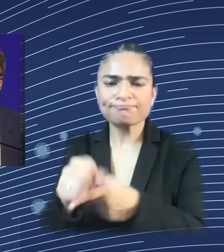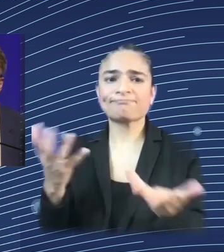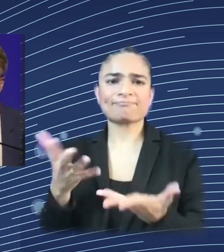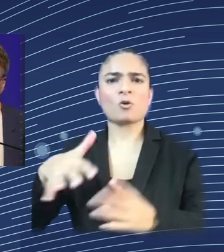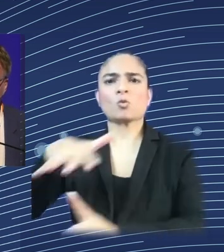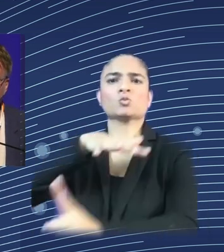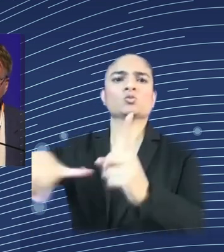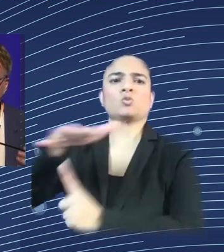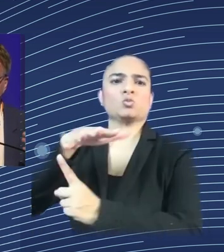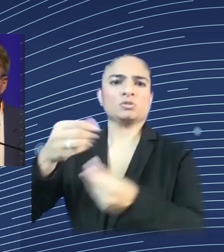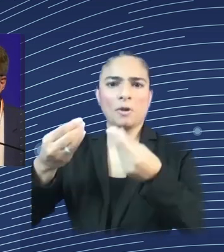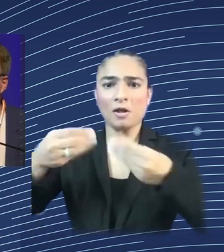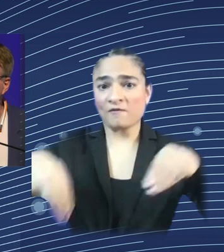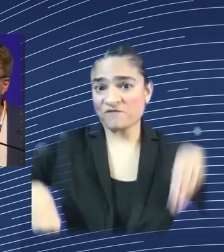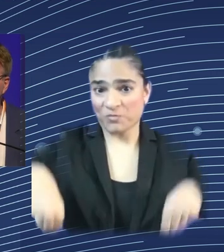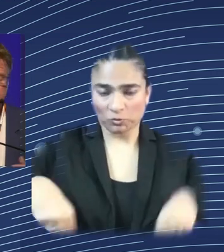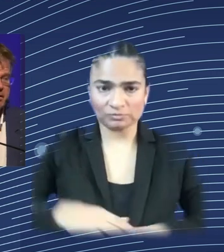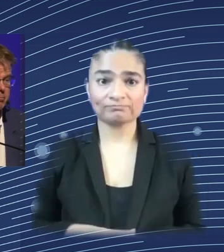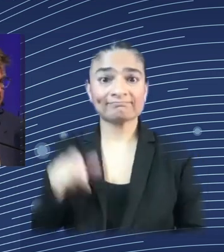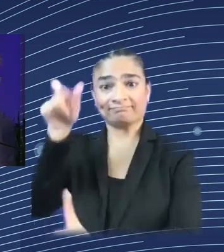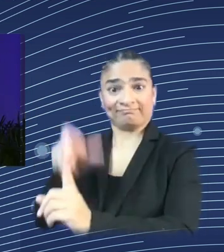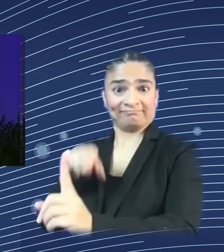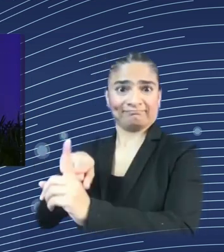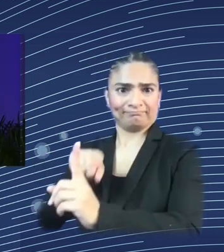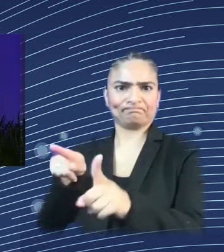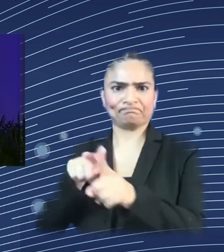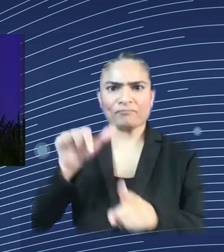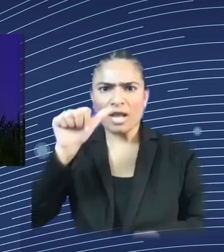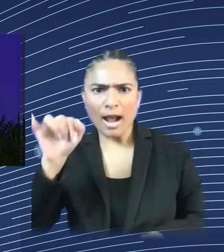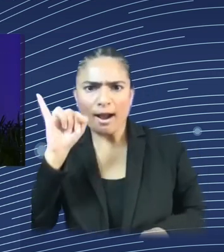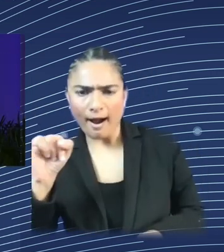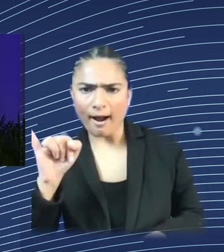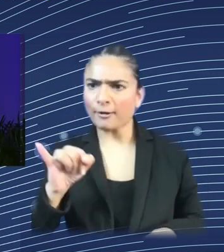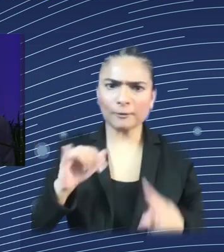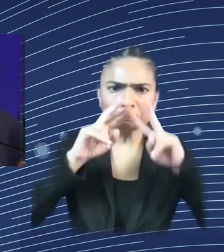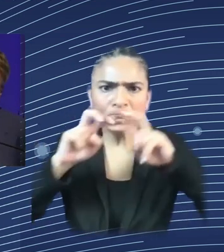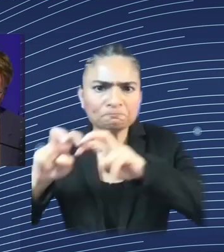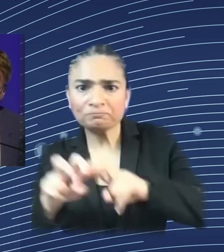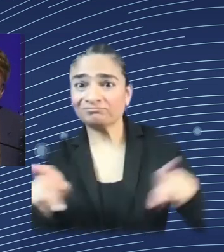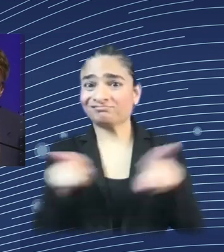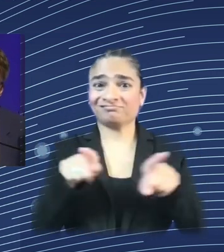up? That's my intention to explain you a little bit. So,